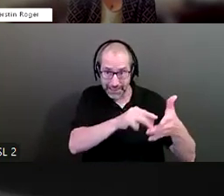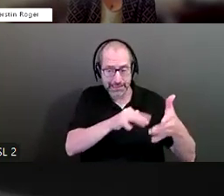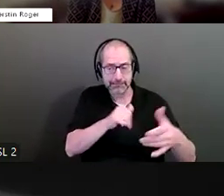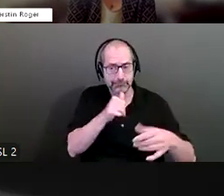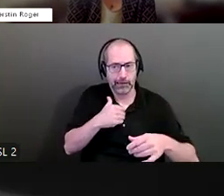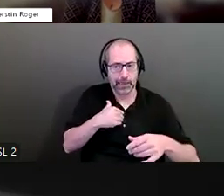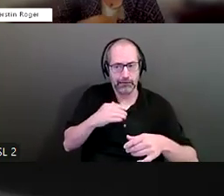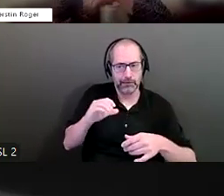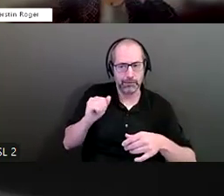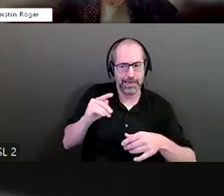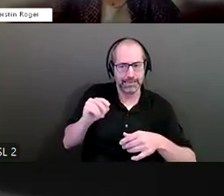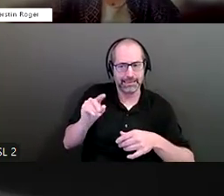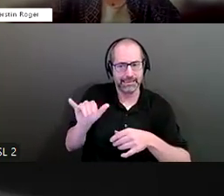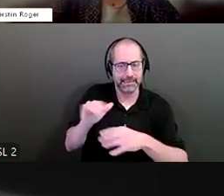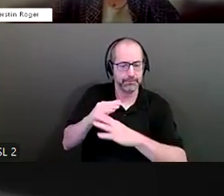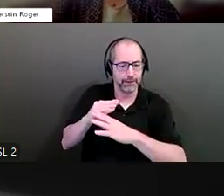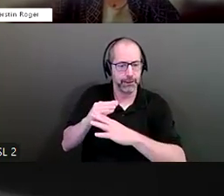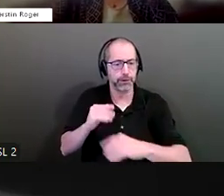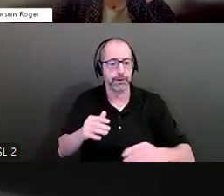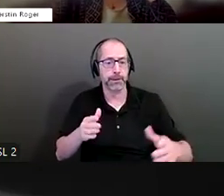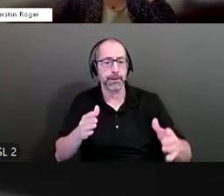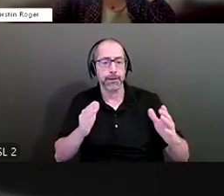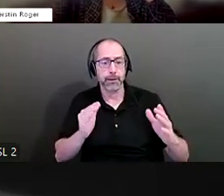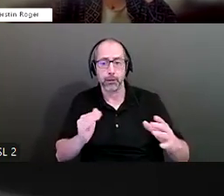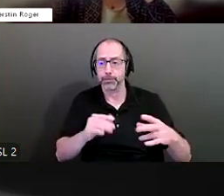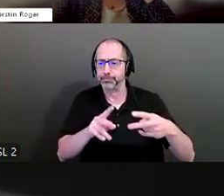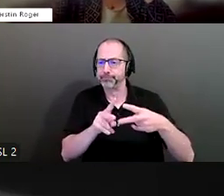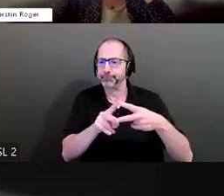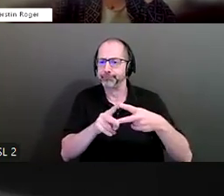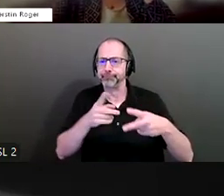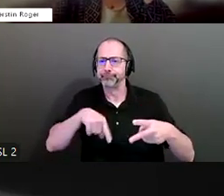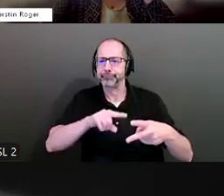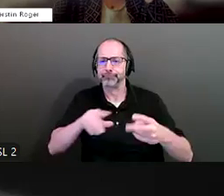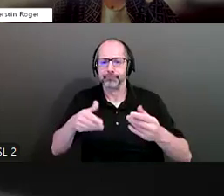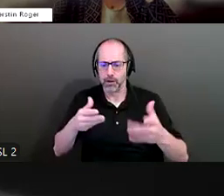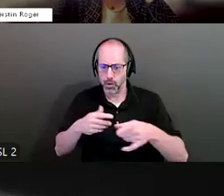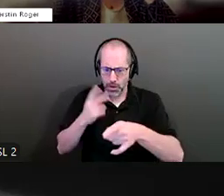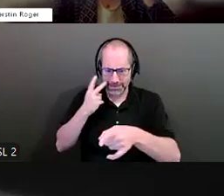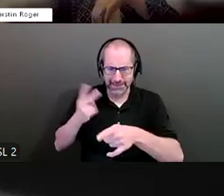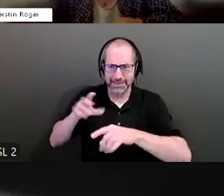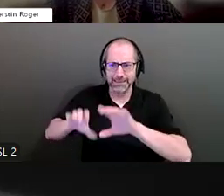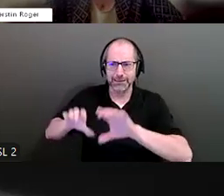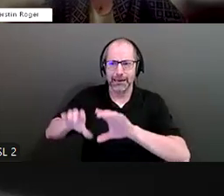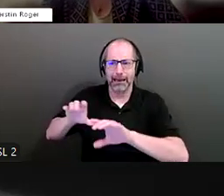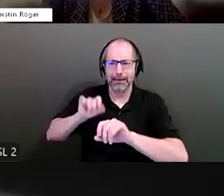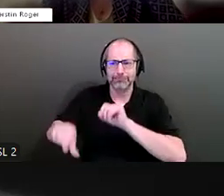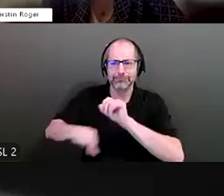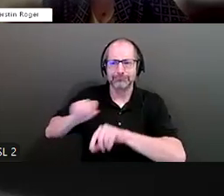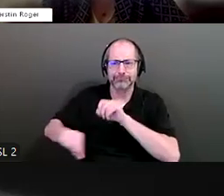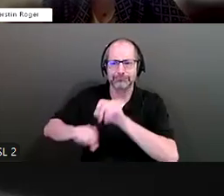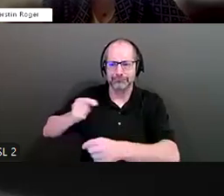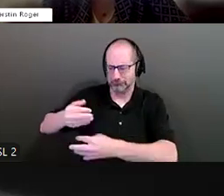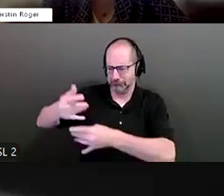So we came up with a few recommendations, and I appreciate the liveliness in the chat and the Q&A because you have lots of